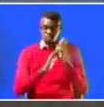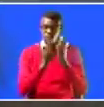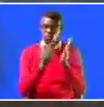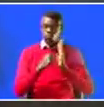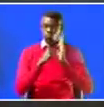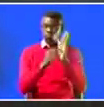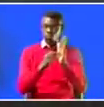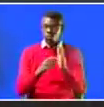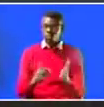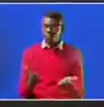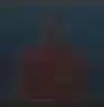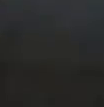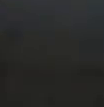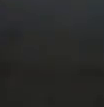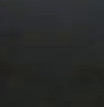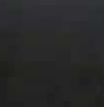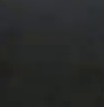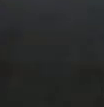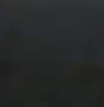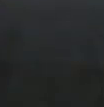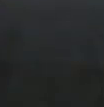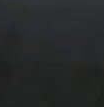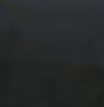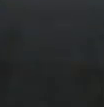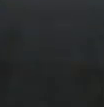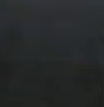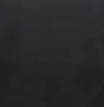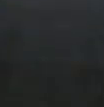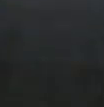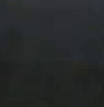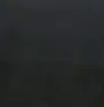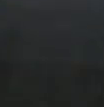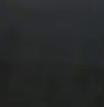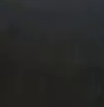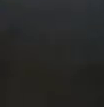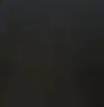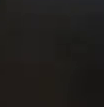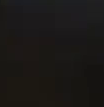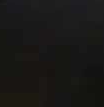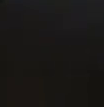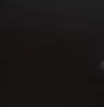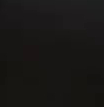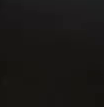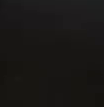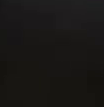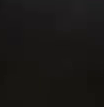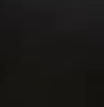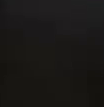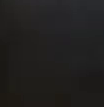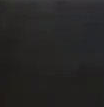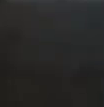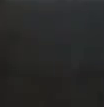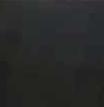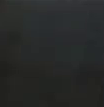The fool has said in his heart, there is no God. They are corrupt. They have done